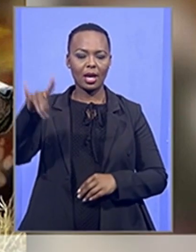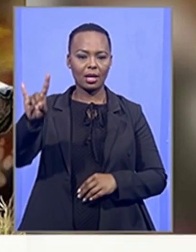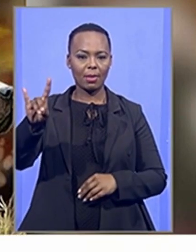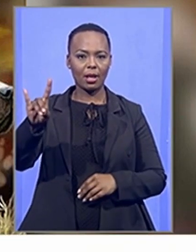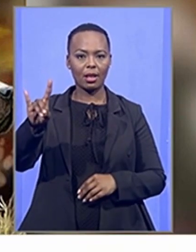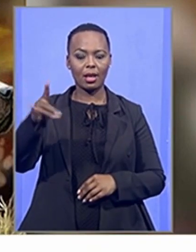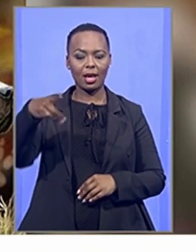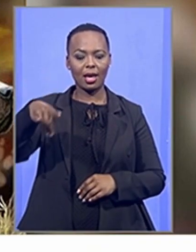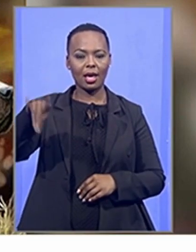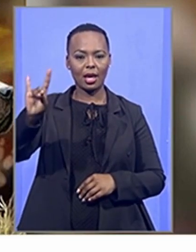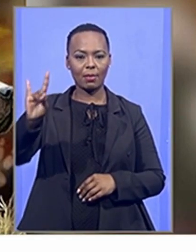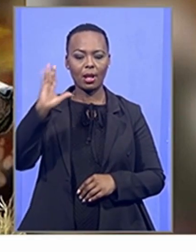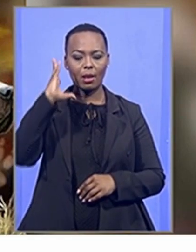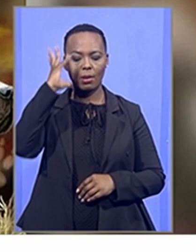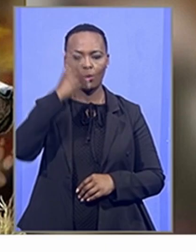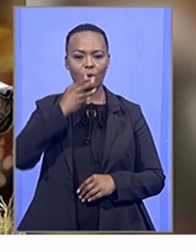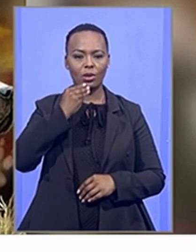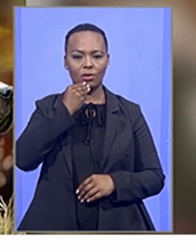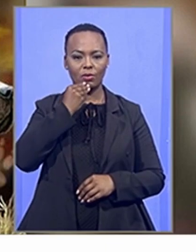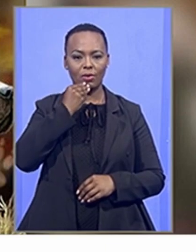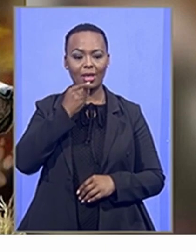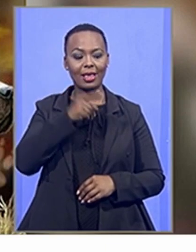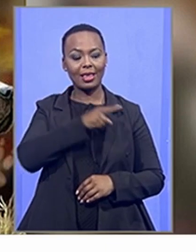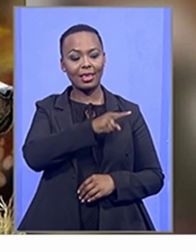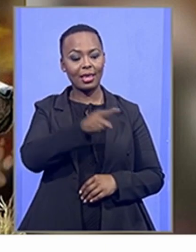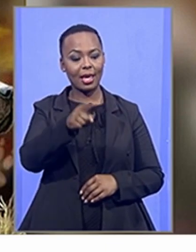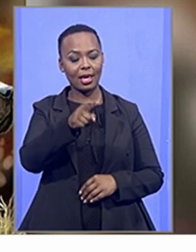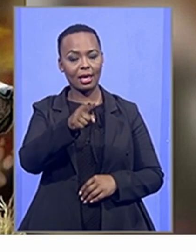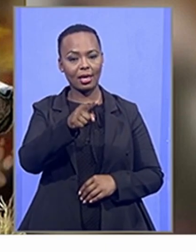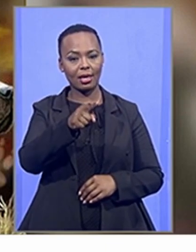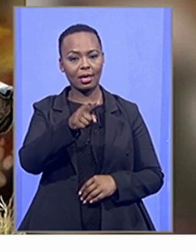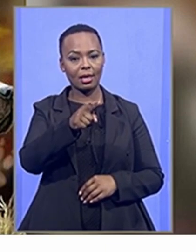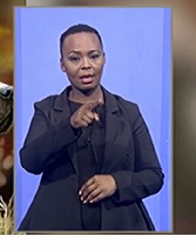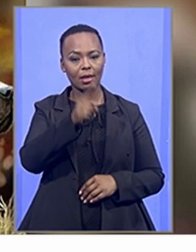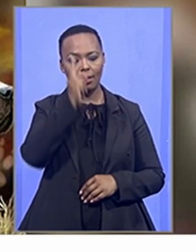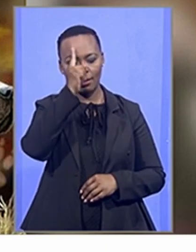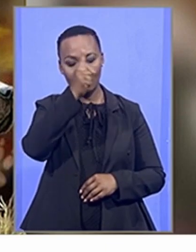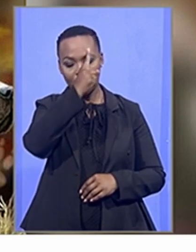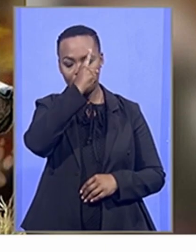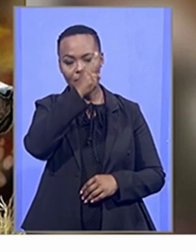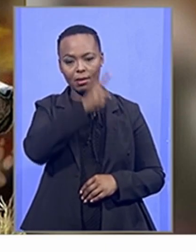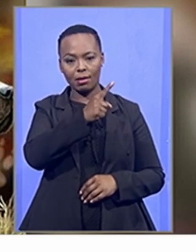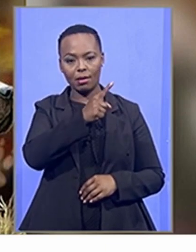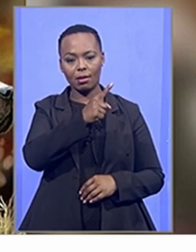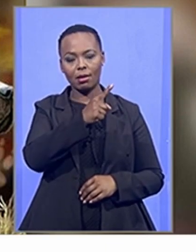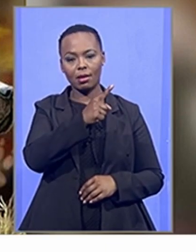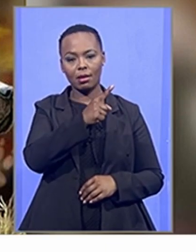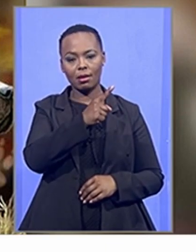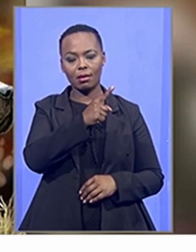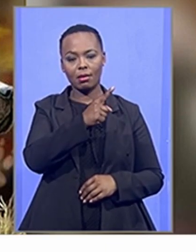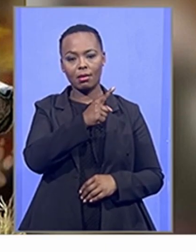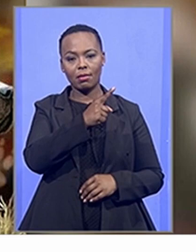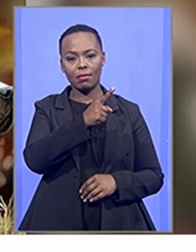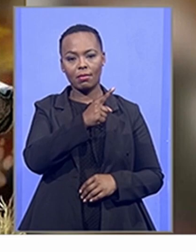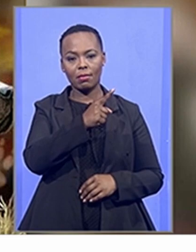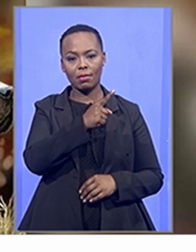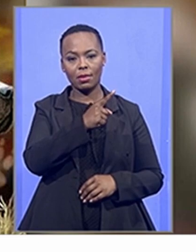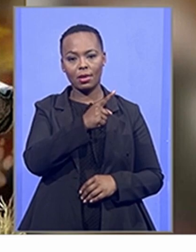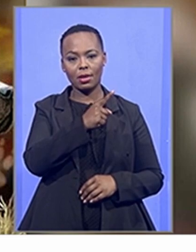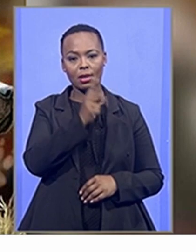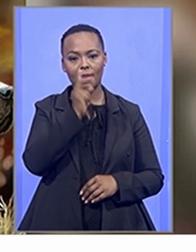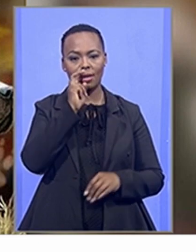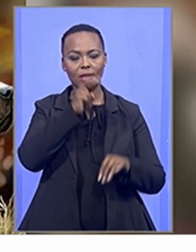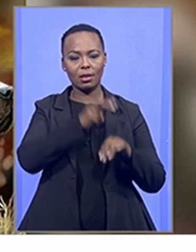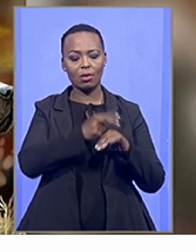are beautiful and they deserve a warm bed,